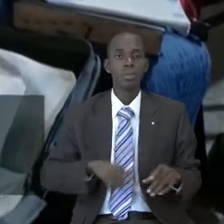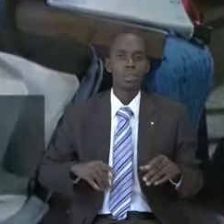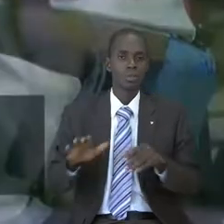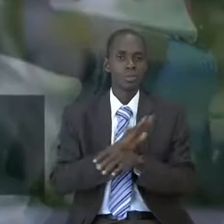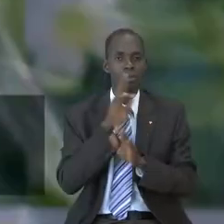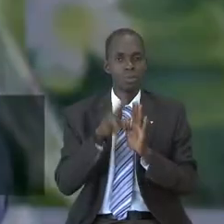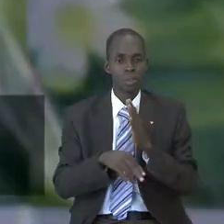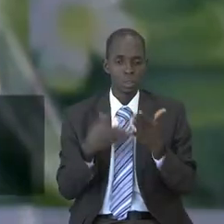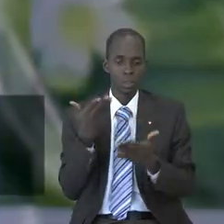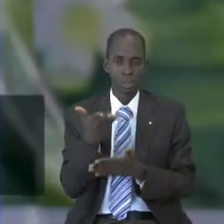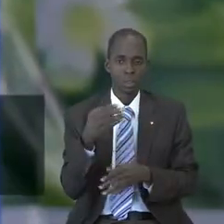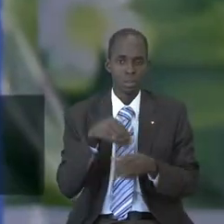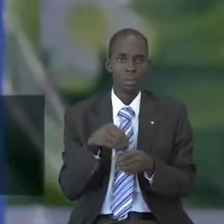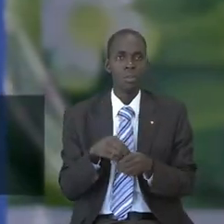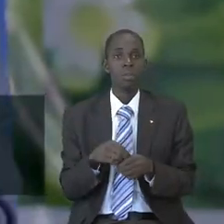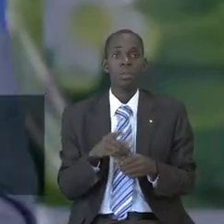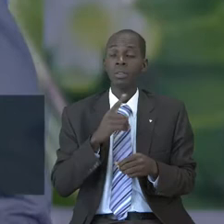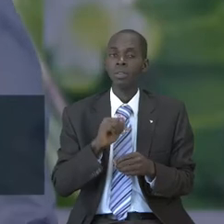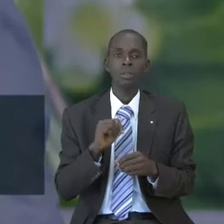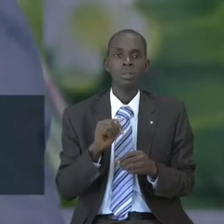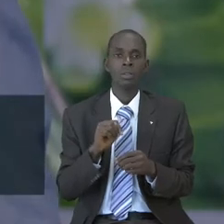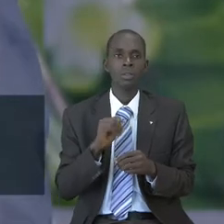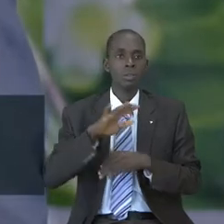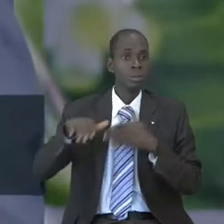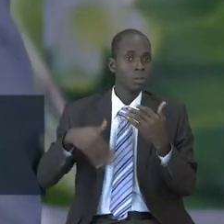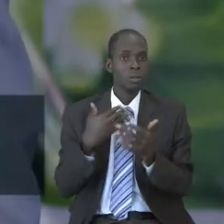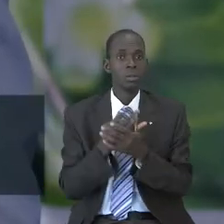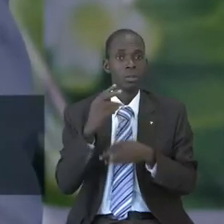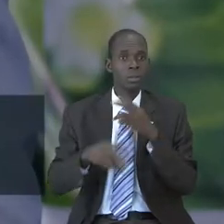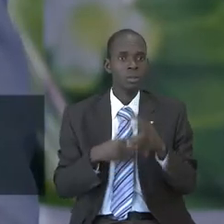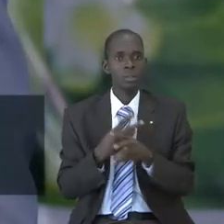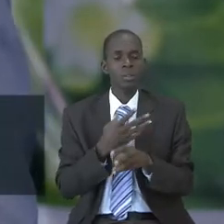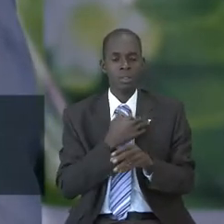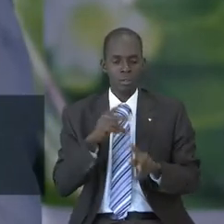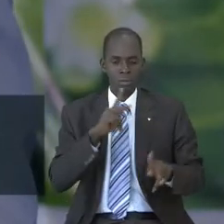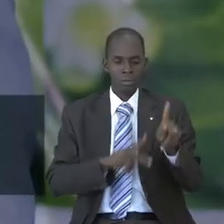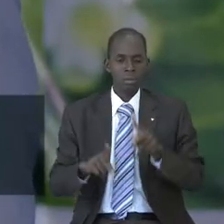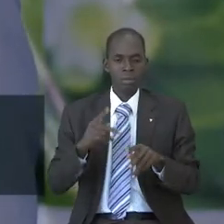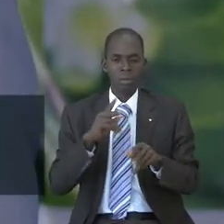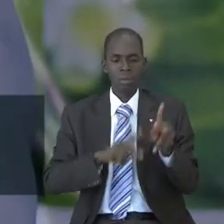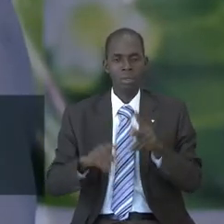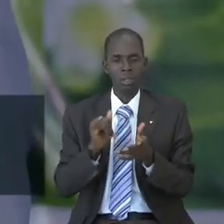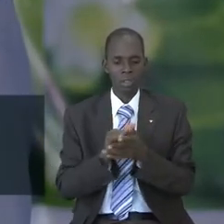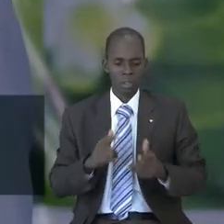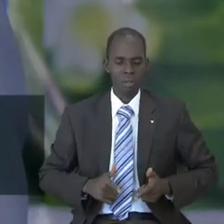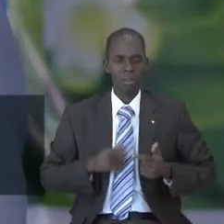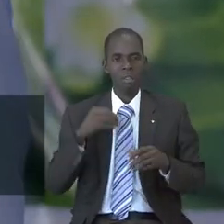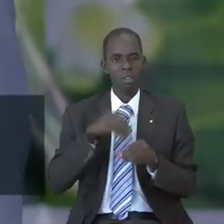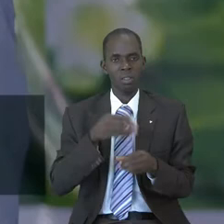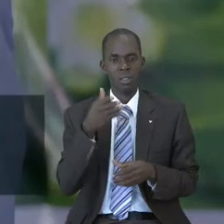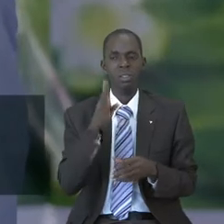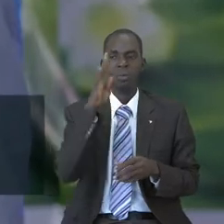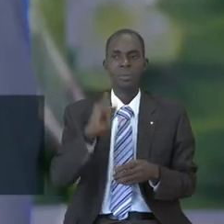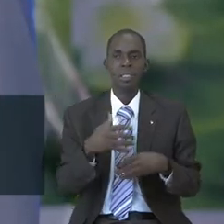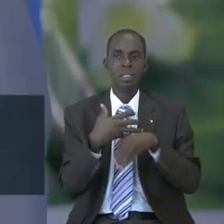the world, the whole of the world, and they that dwell therein by creation.